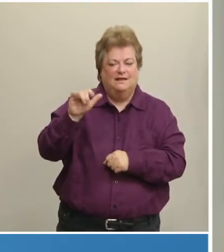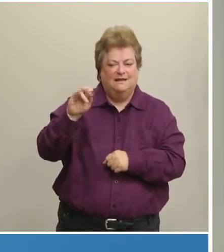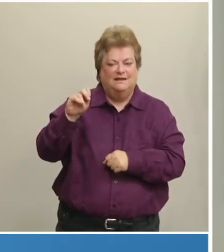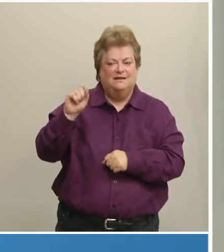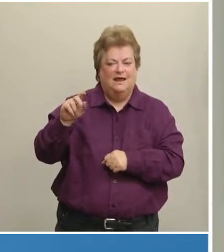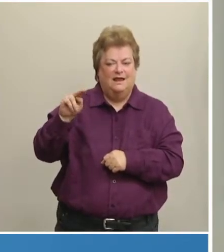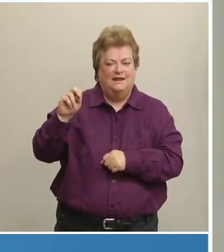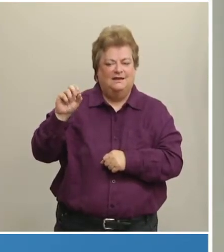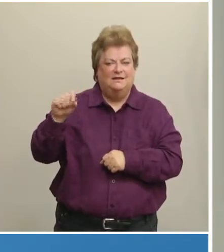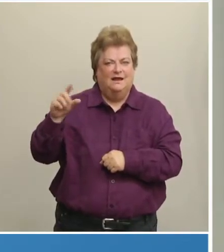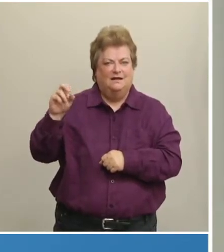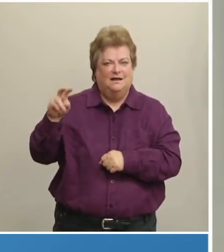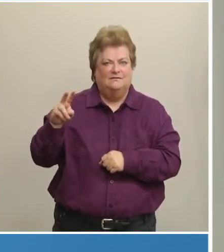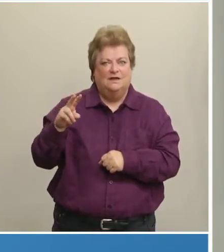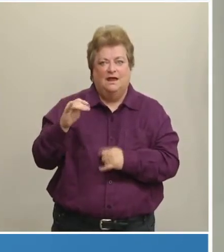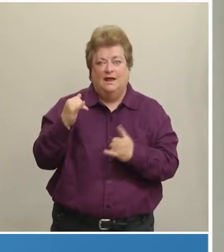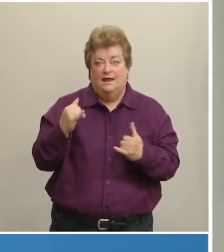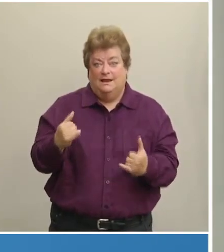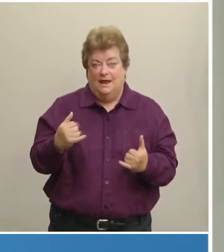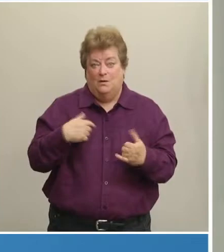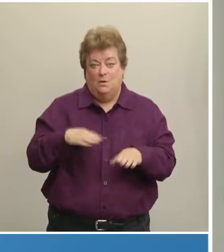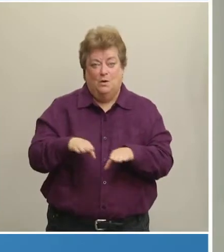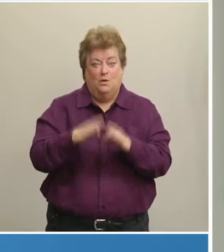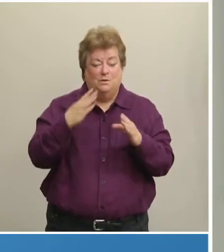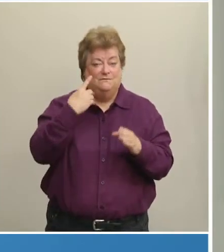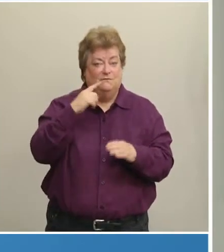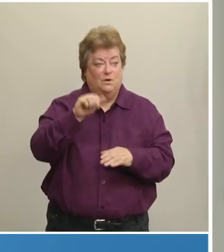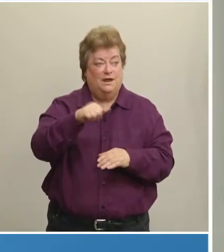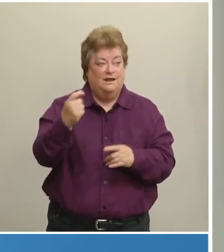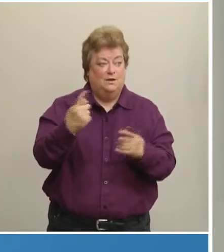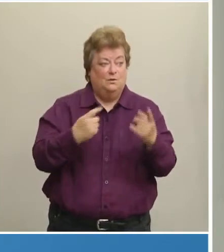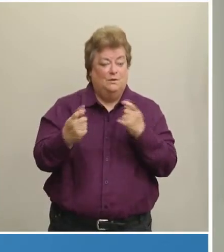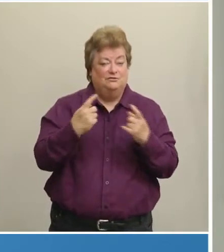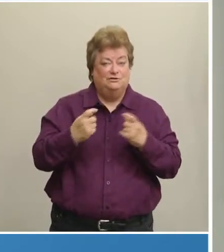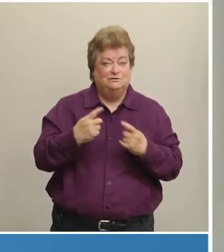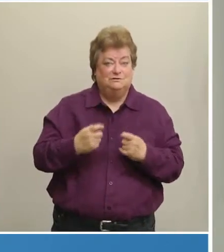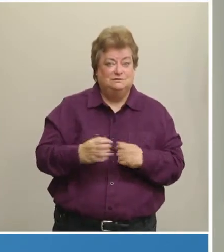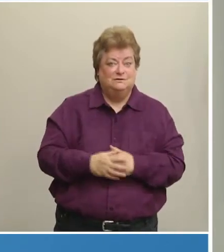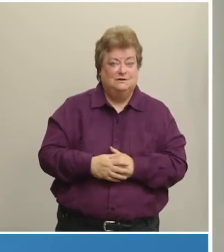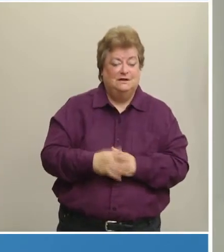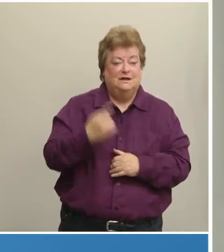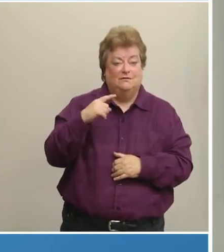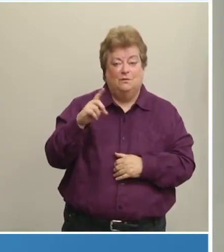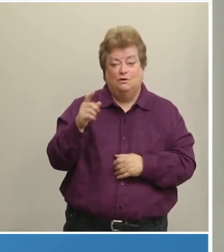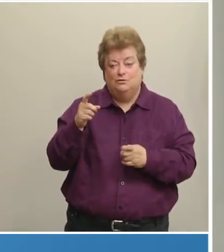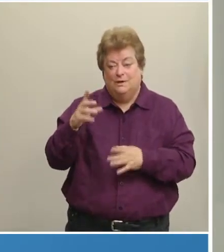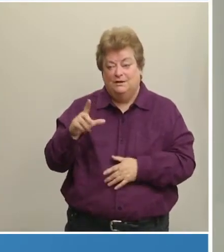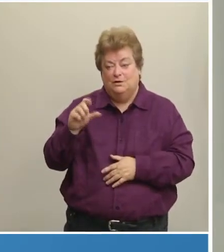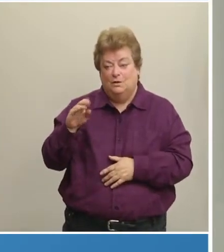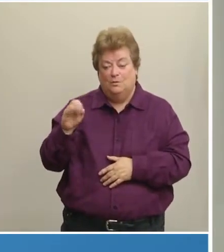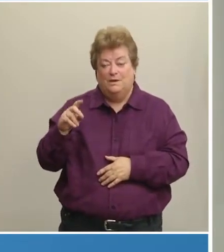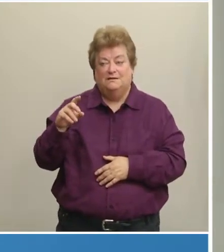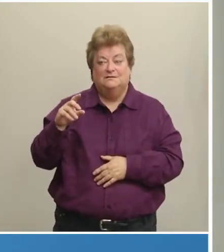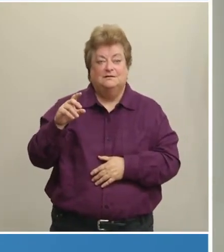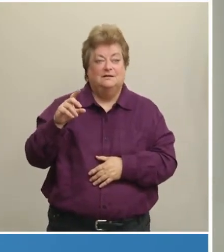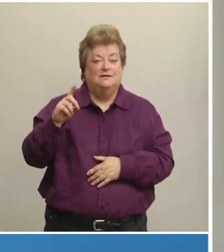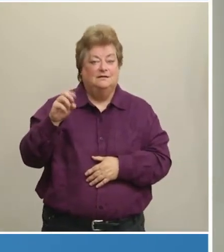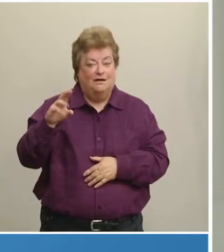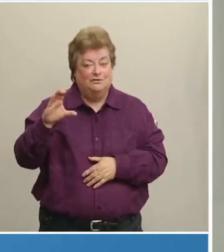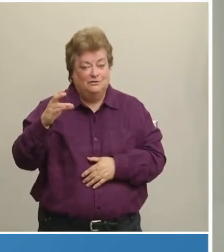jobs.lincoln.ne.gov. And with that, we'd be happy to open up the briefing for any questions you may have for Director Lopez, Dr. Johnson, or Dr.